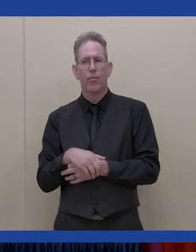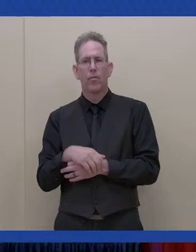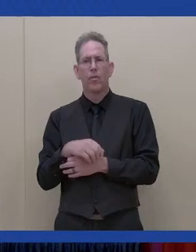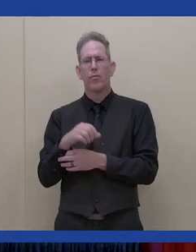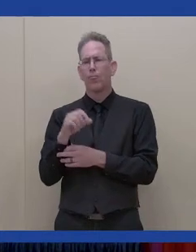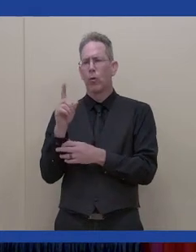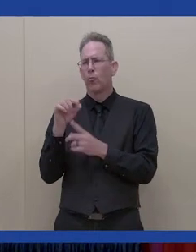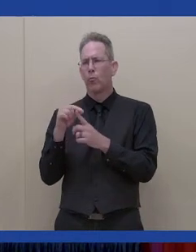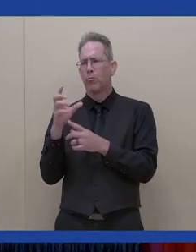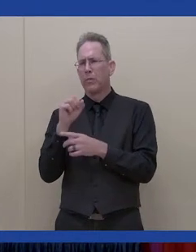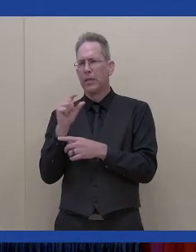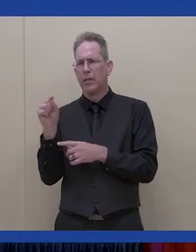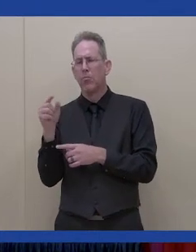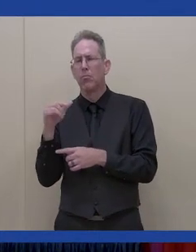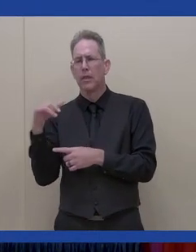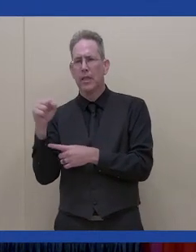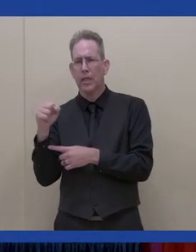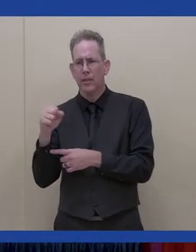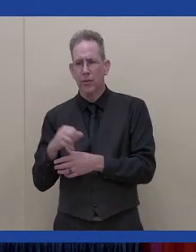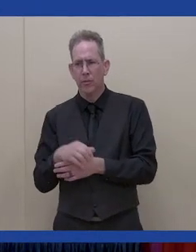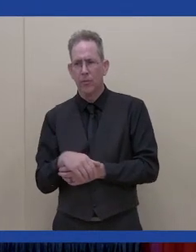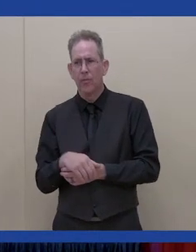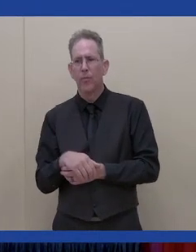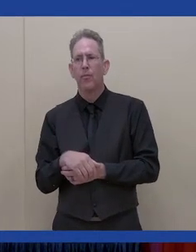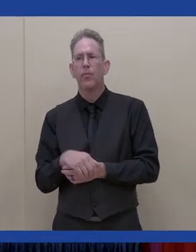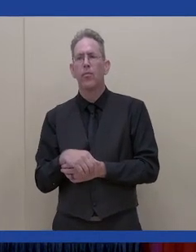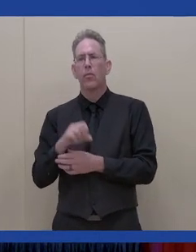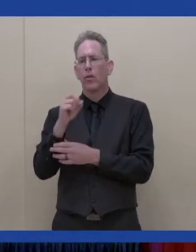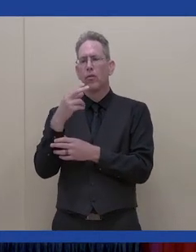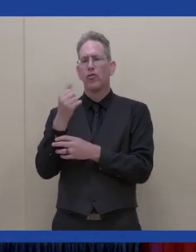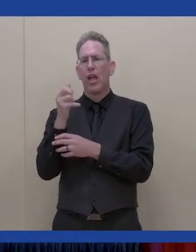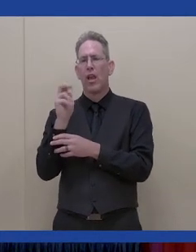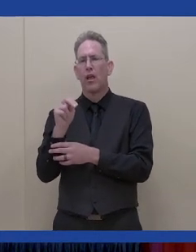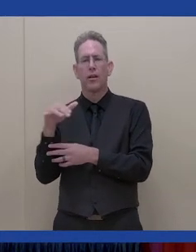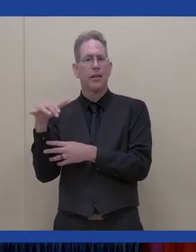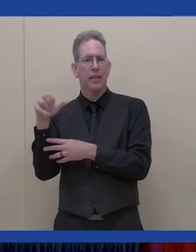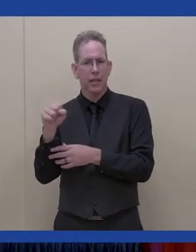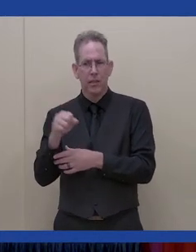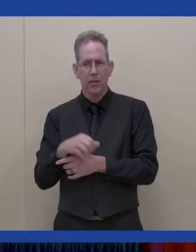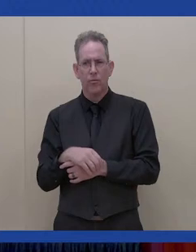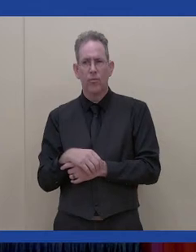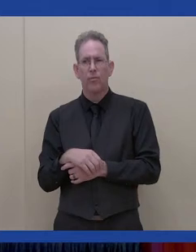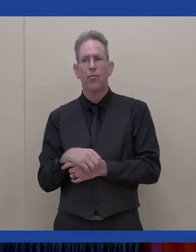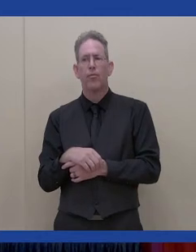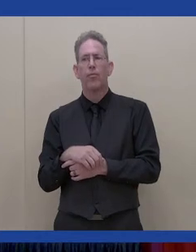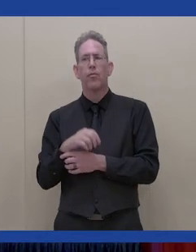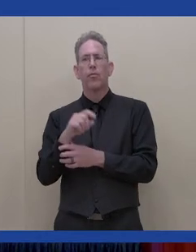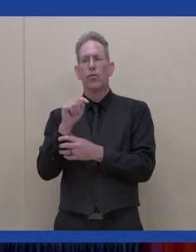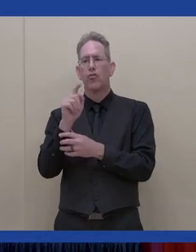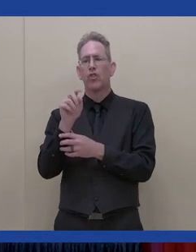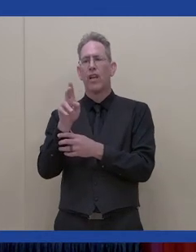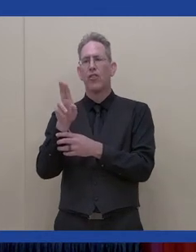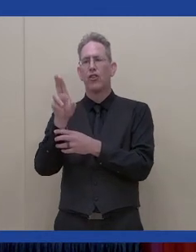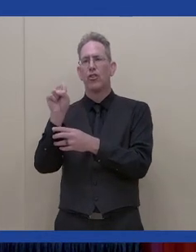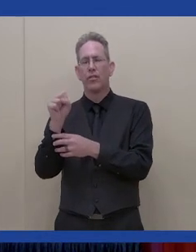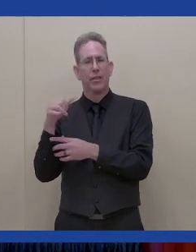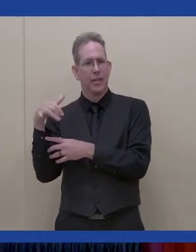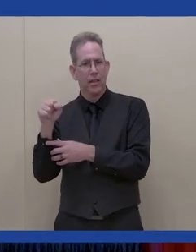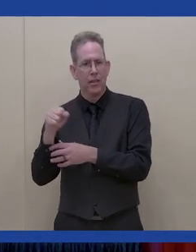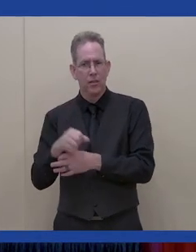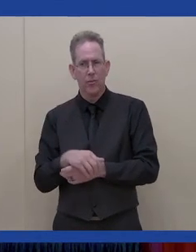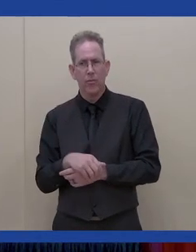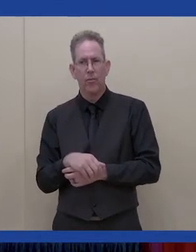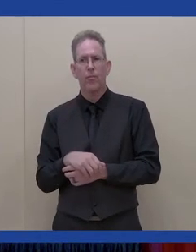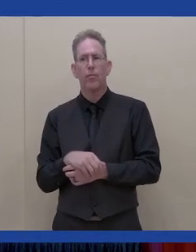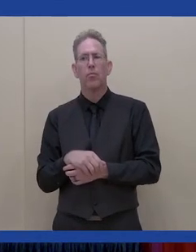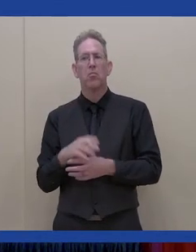Yes. City Council President Travers? Yes. 12 ayes. With 12 ayes and no noes,